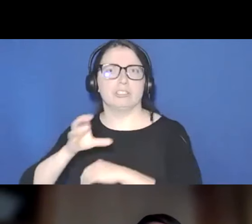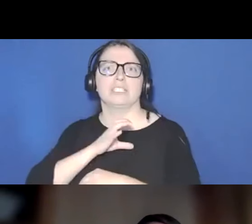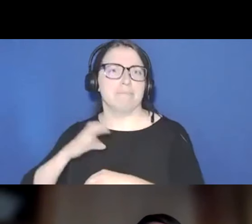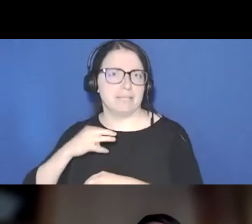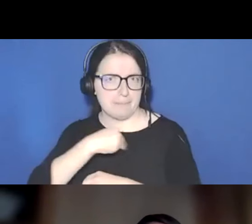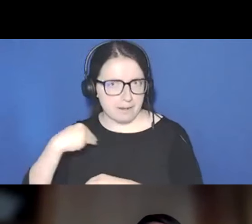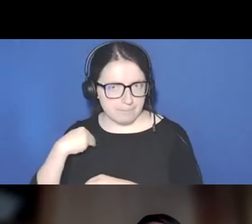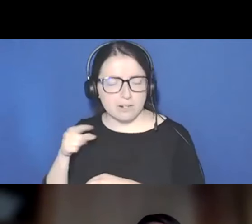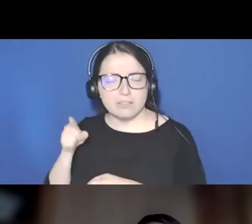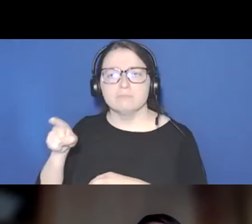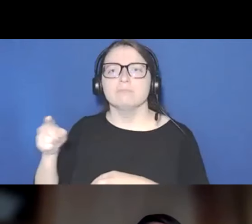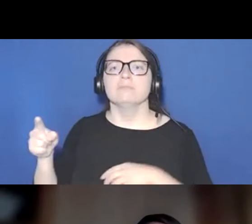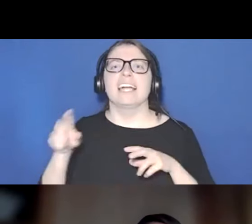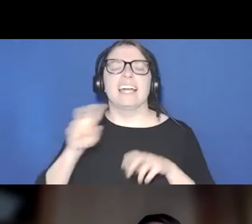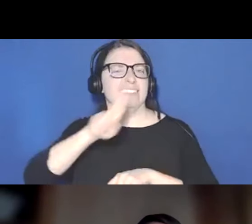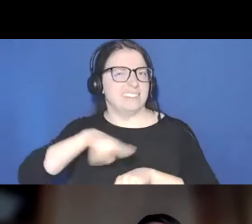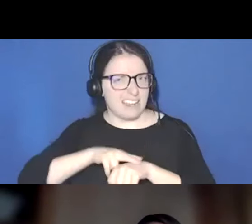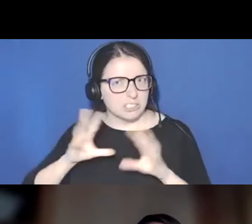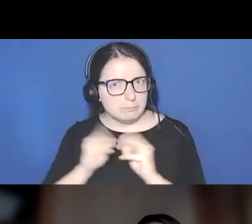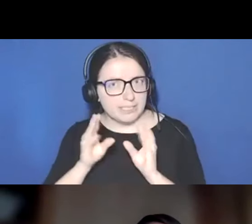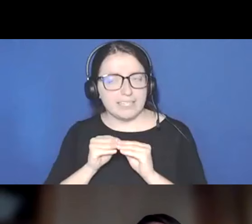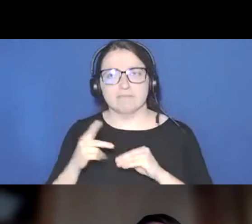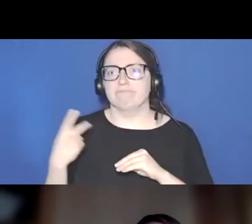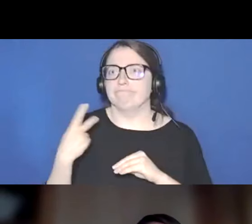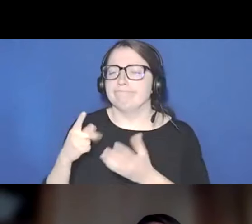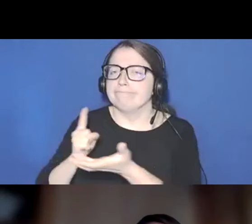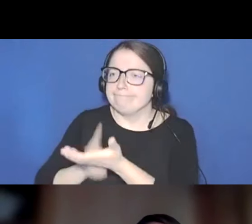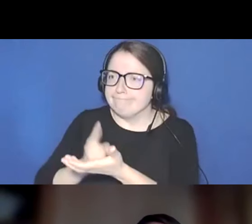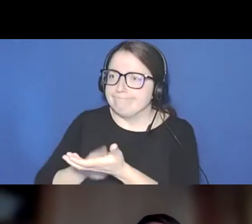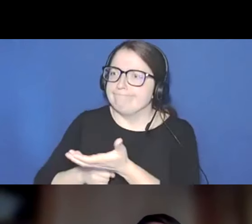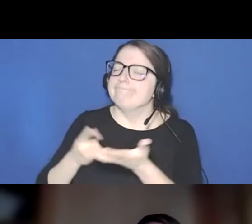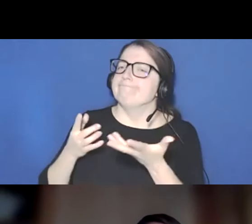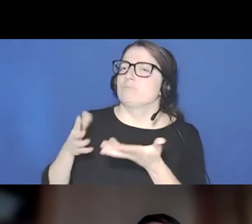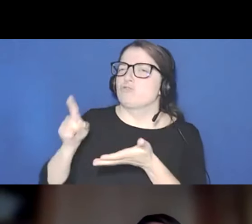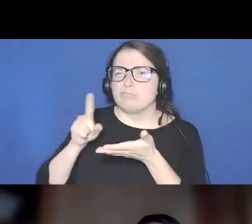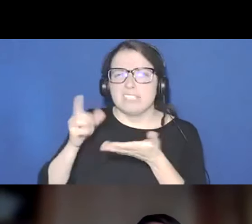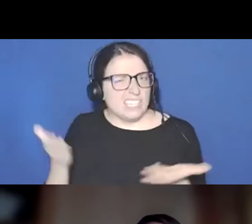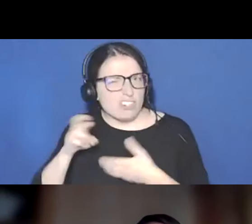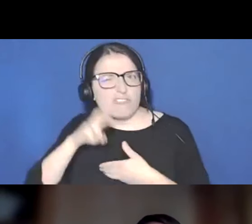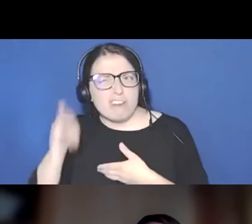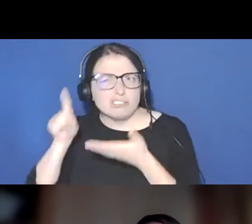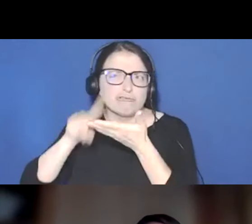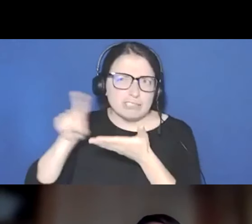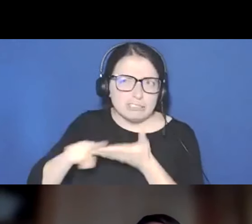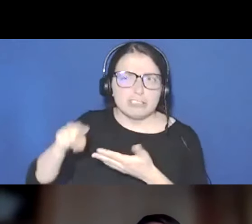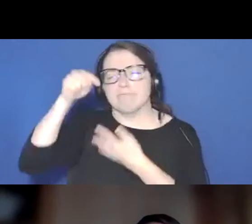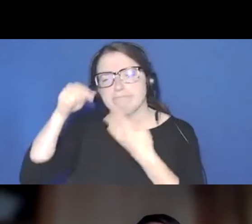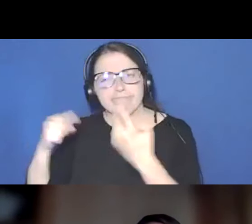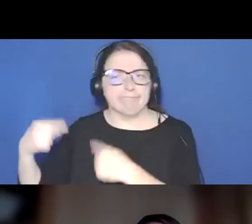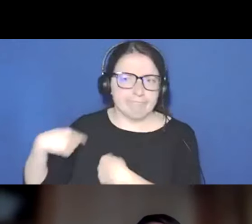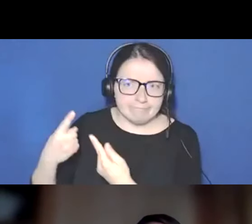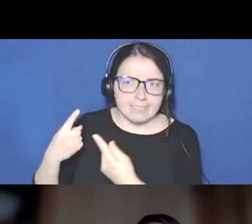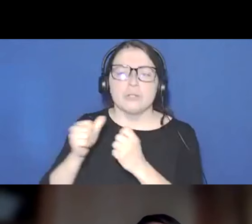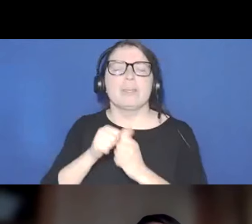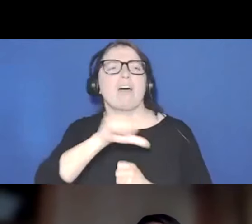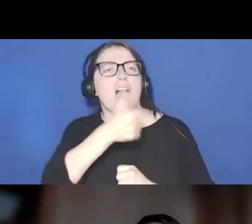just finished talking about some research that we had been doing here in Rochester with my colleague, Tristram Smith, who many